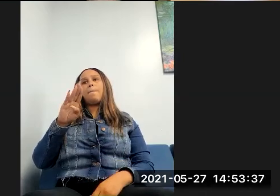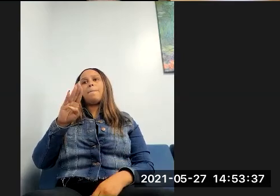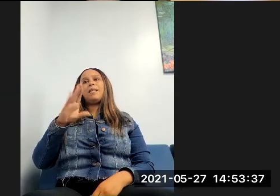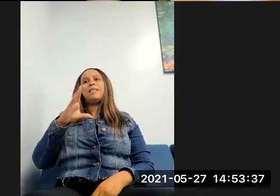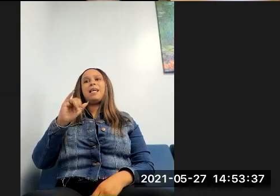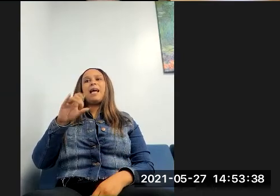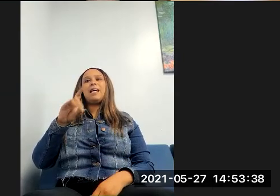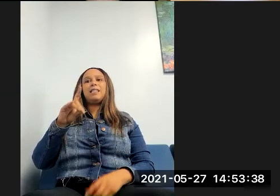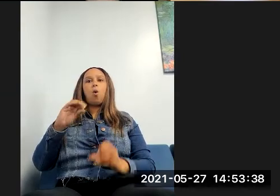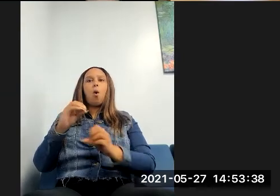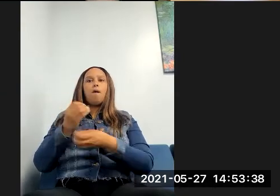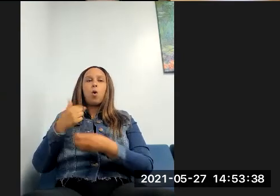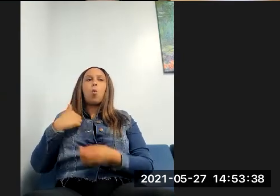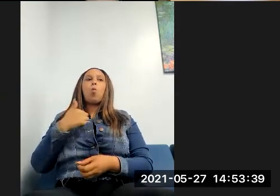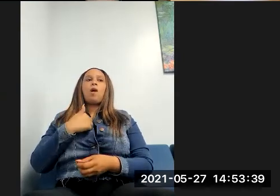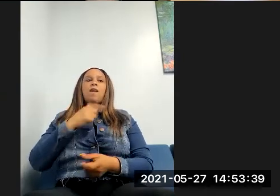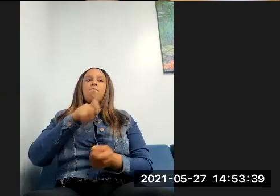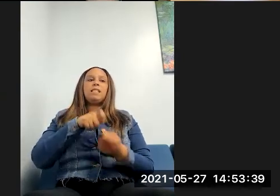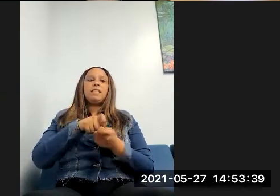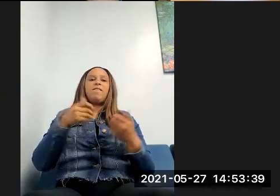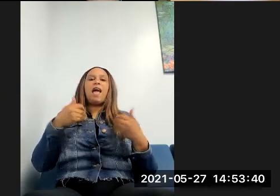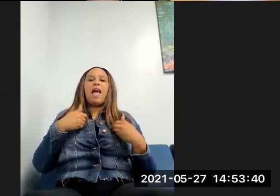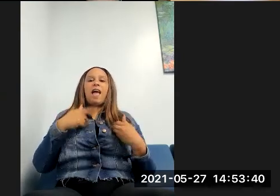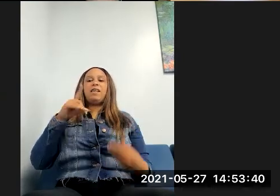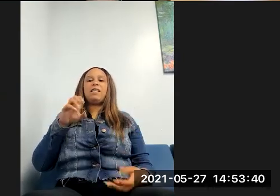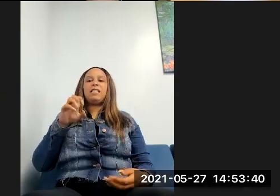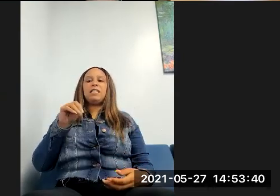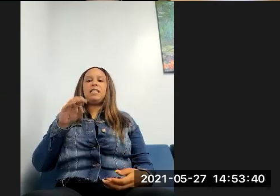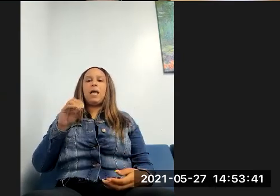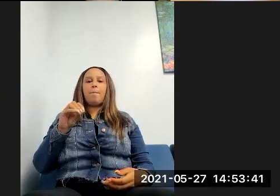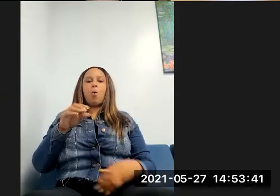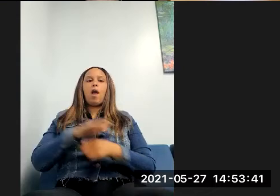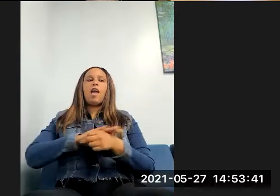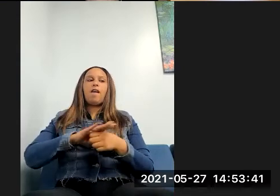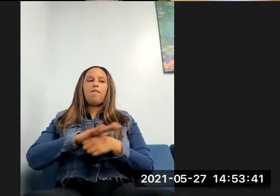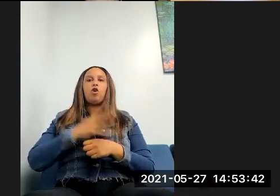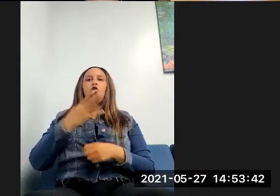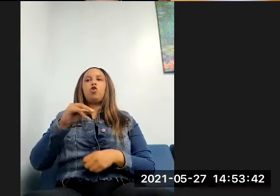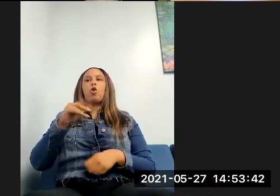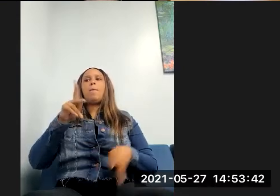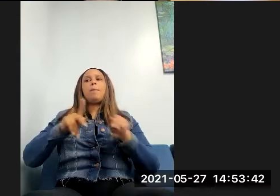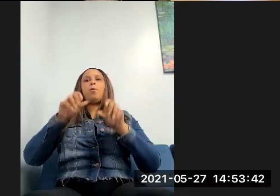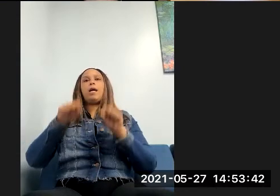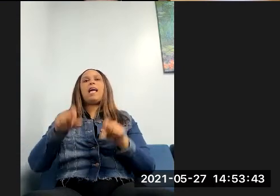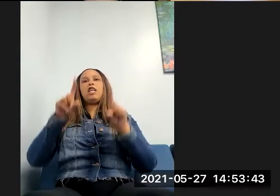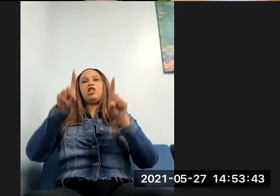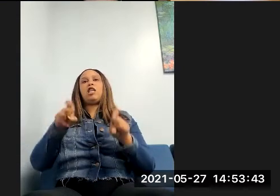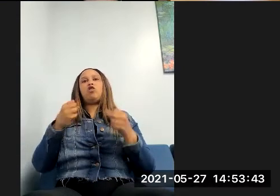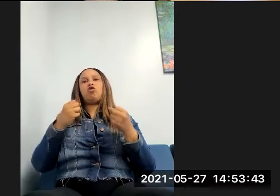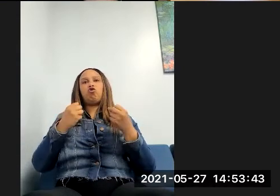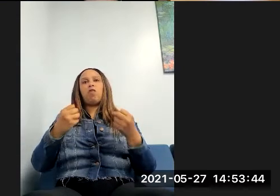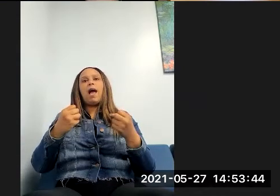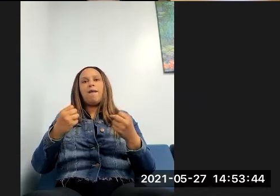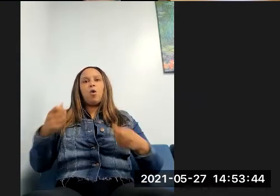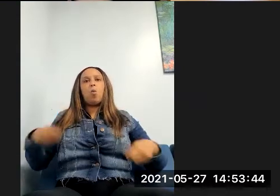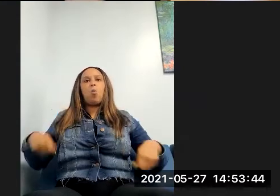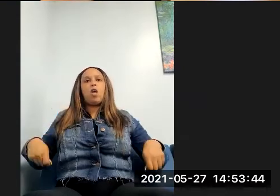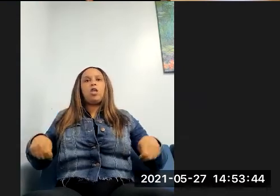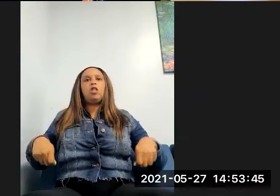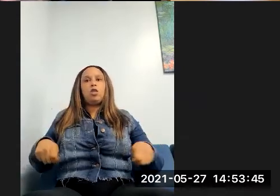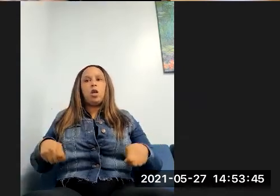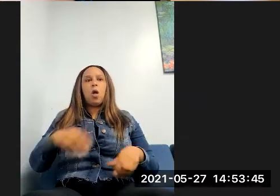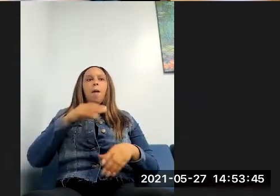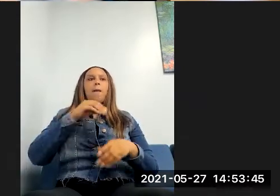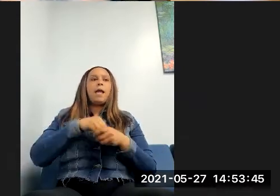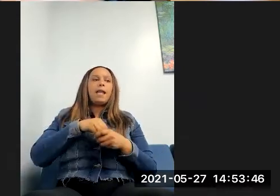specifically have a demo area so people can test drive both in the clinic